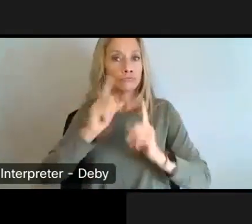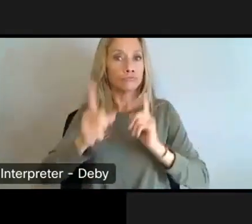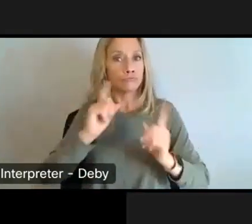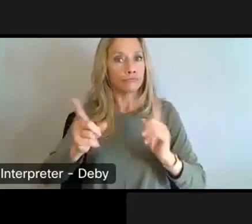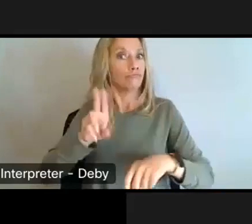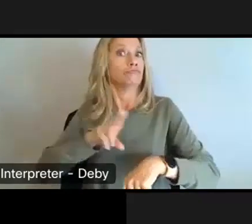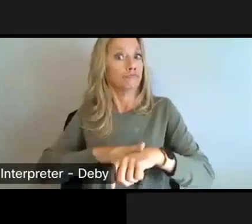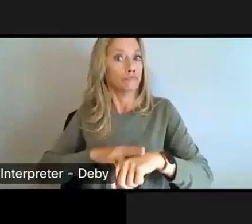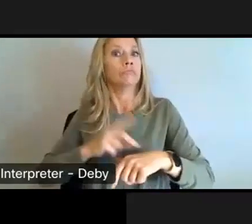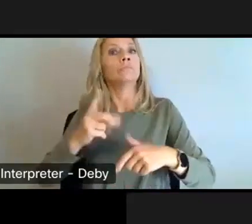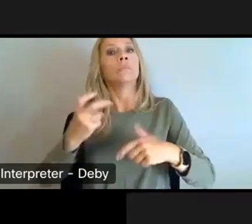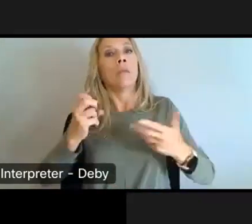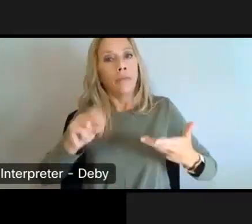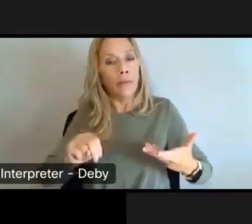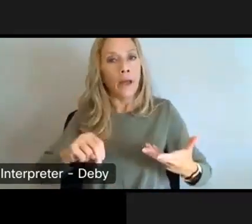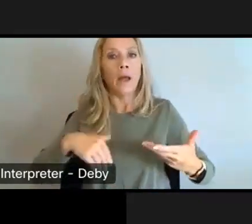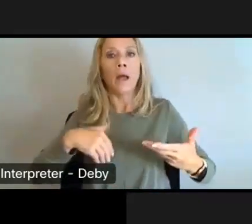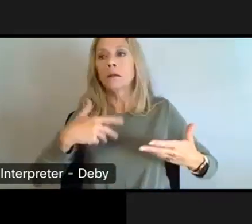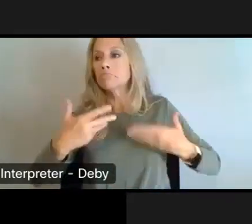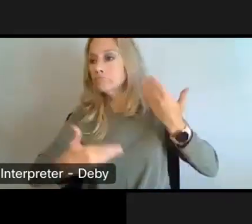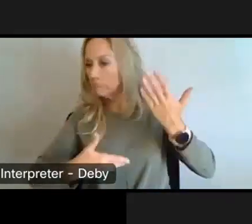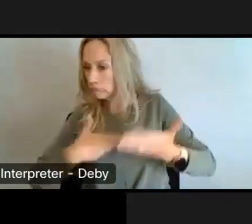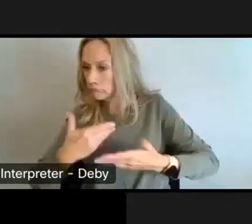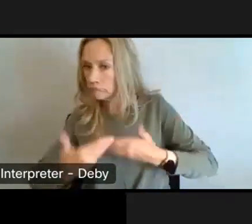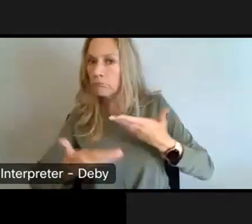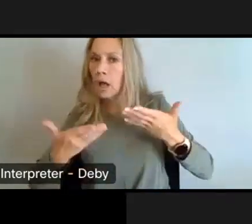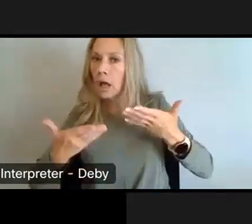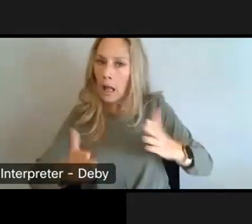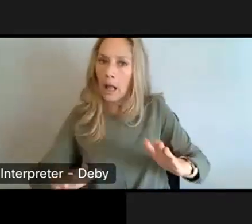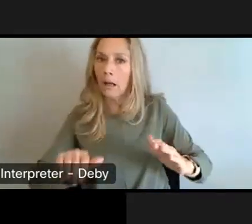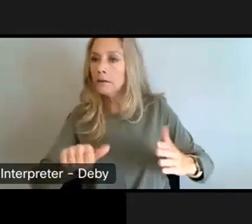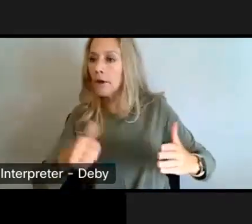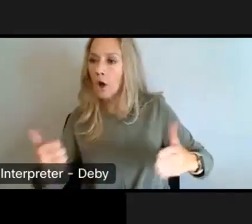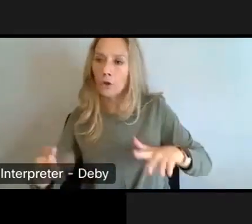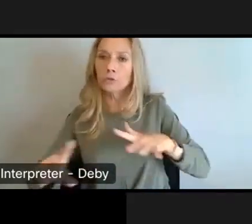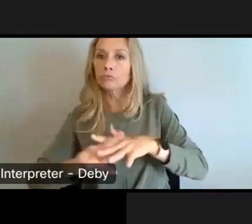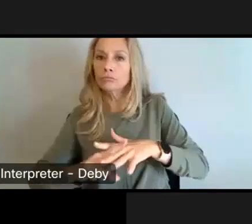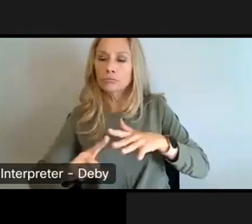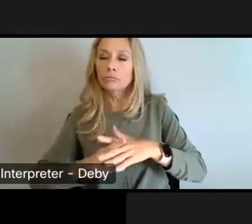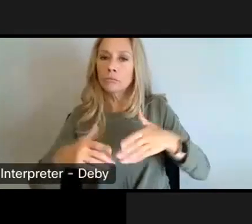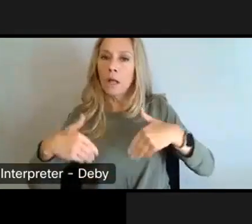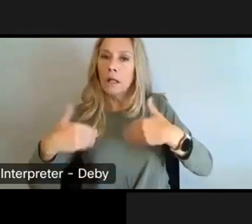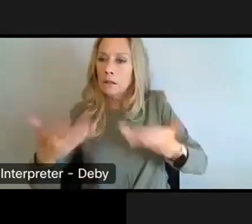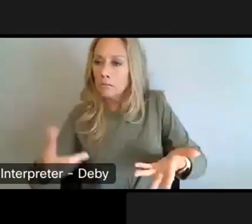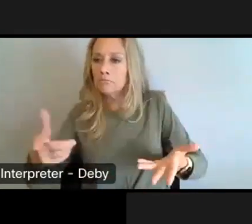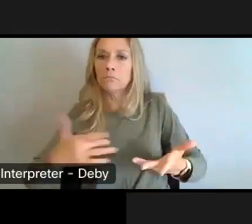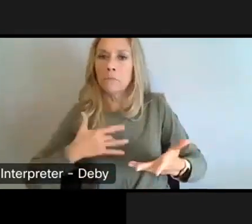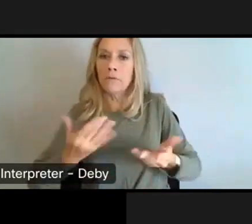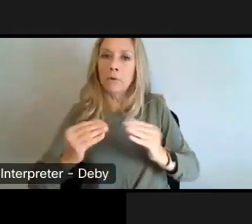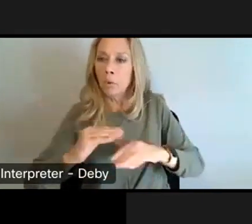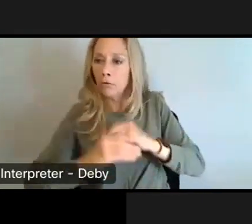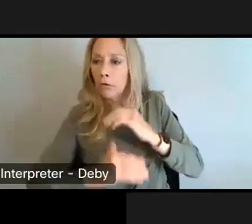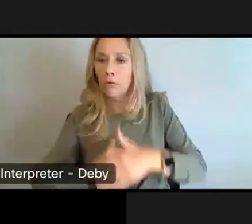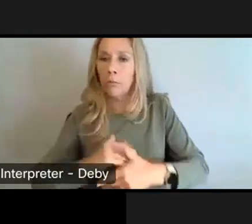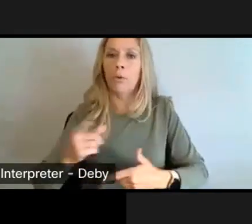conversations, and then just naturally let some of those other things come about, let them get comfortable with you. As they get comfortable with